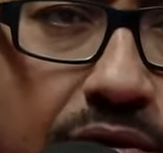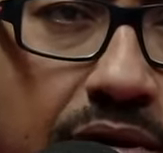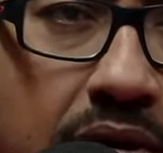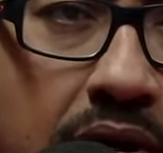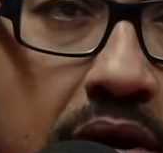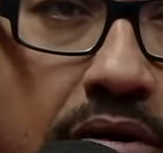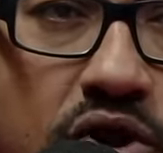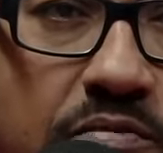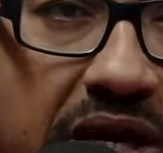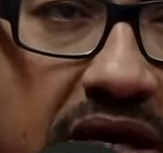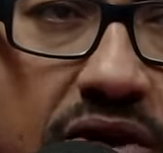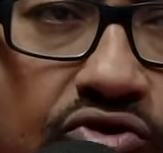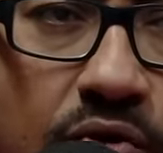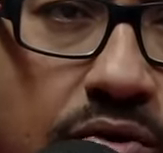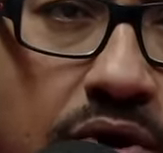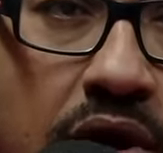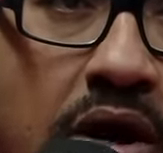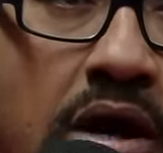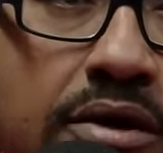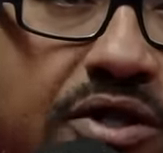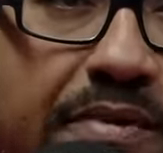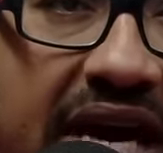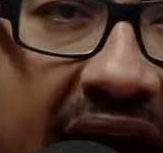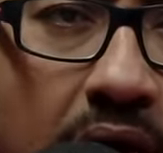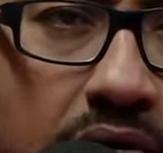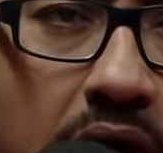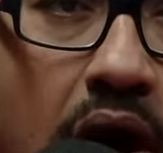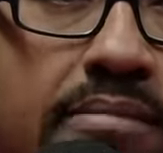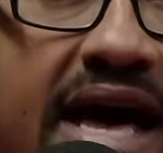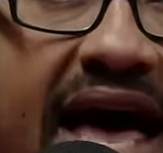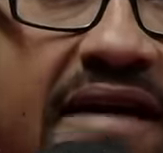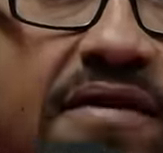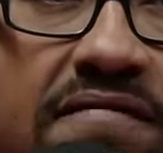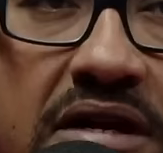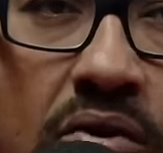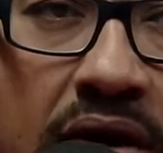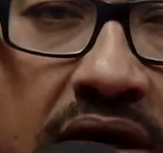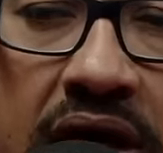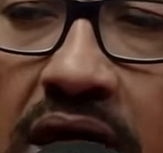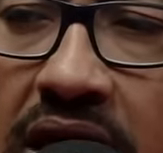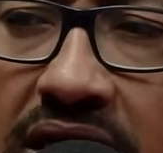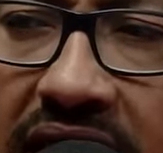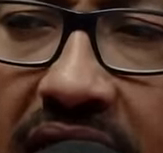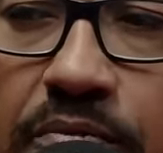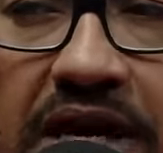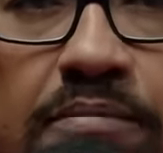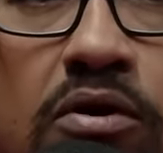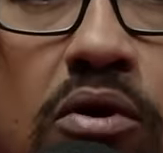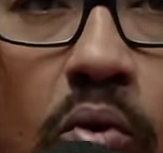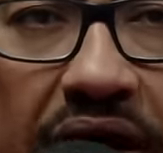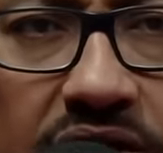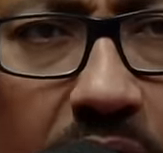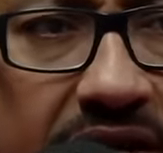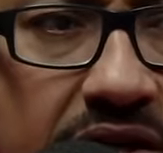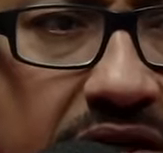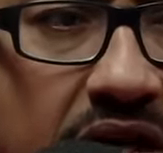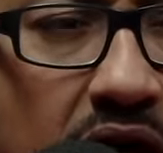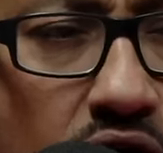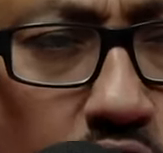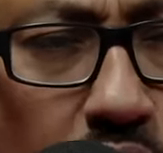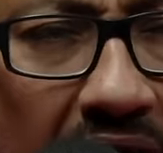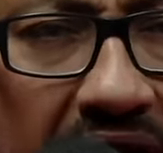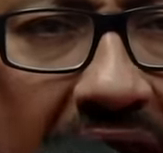Tell the truth. Speak the truth. Speak out on behalf of the Lord. Tell people what is